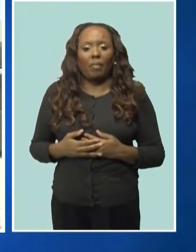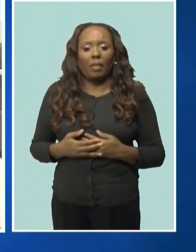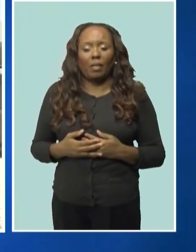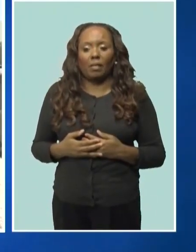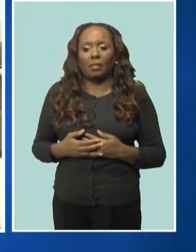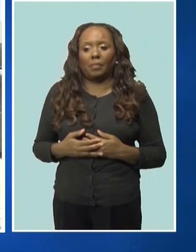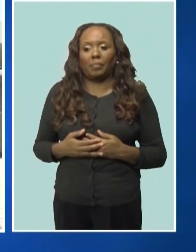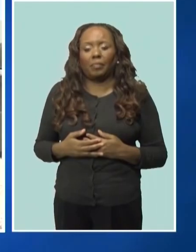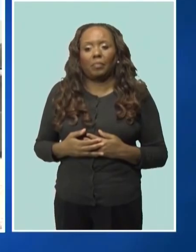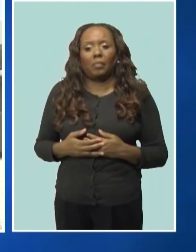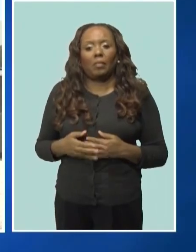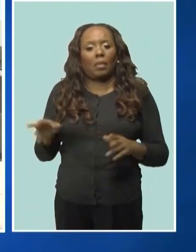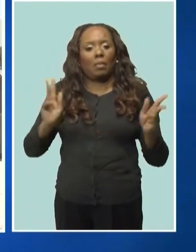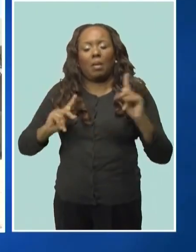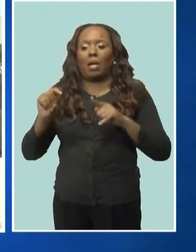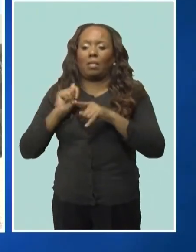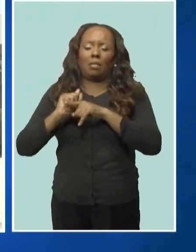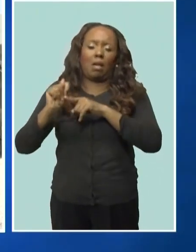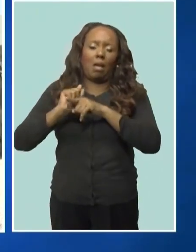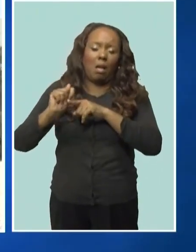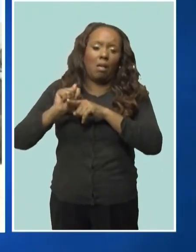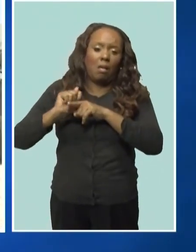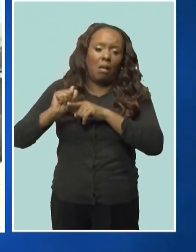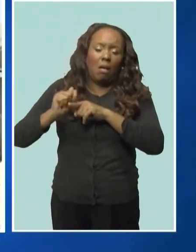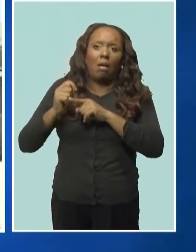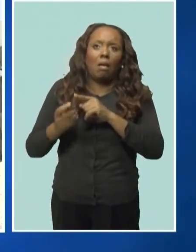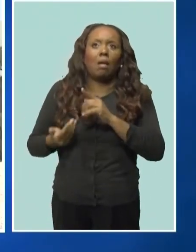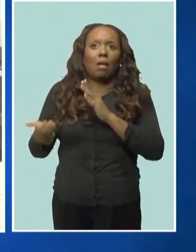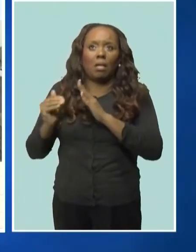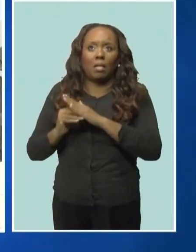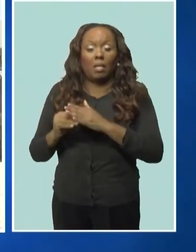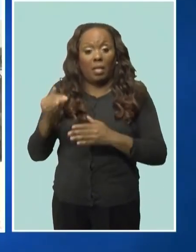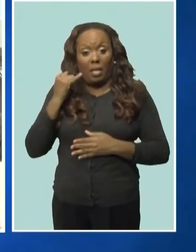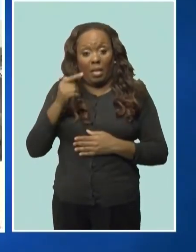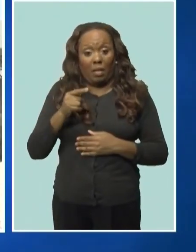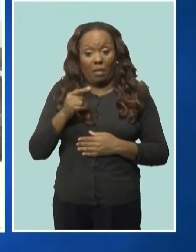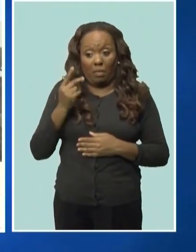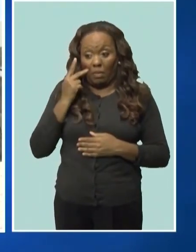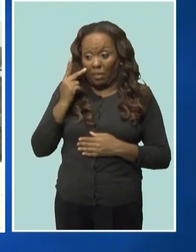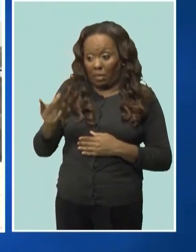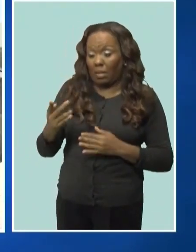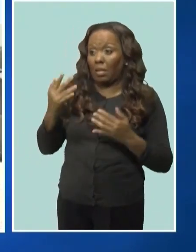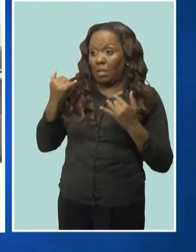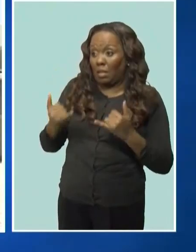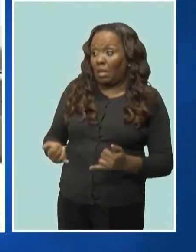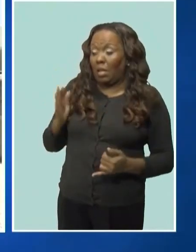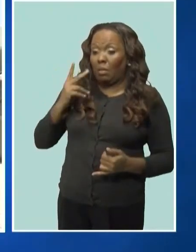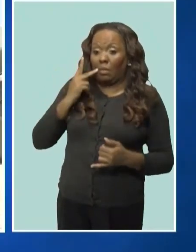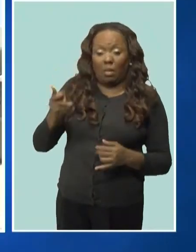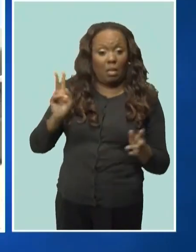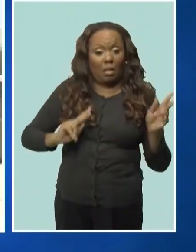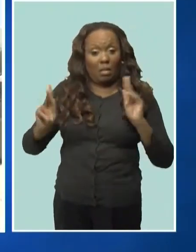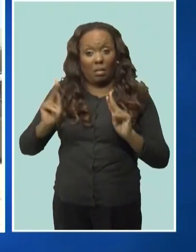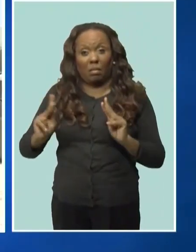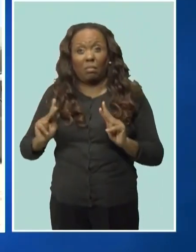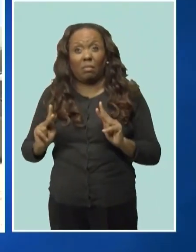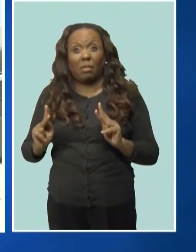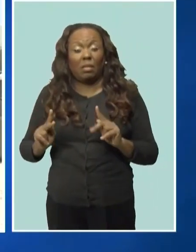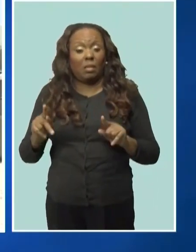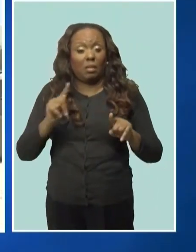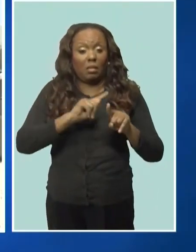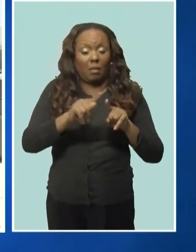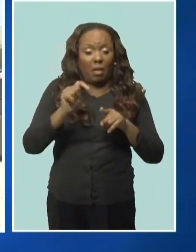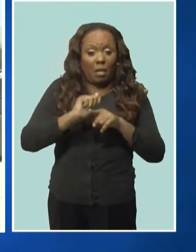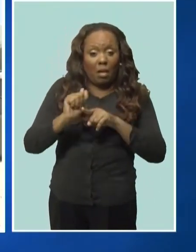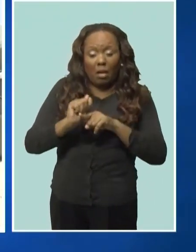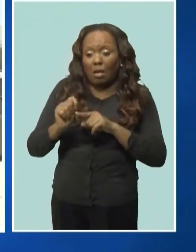have persons training. We go over that training. If you were to go on Paragon Base right now, you'll see some persons carrying out some of those same RAT drills with